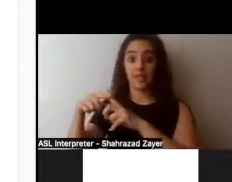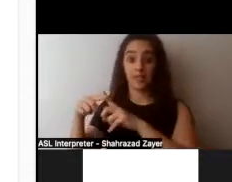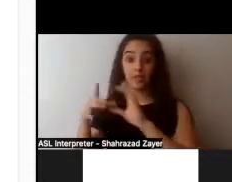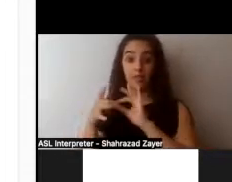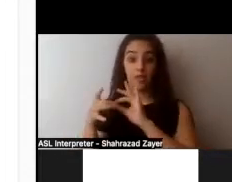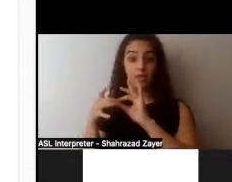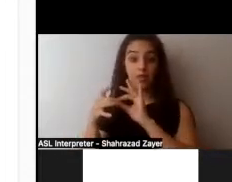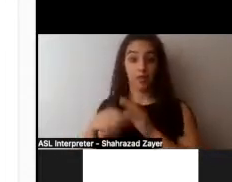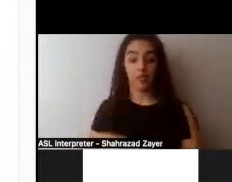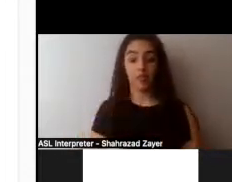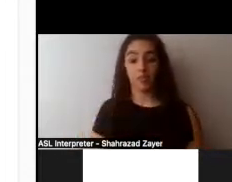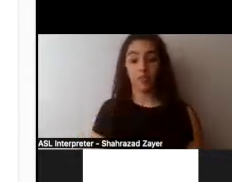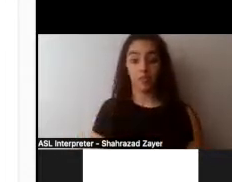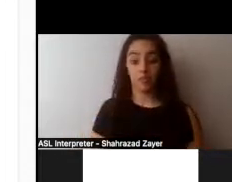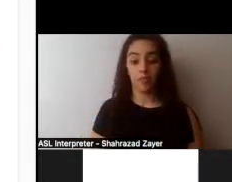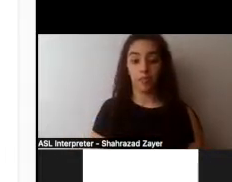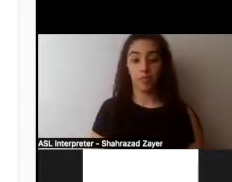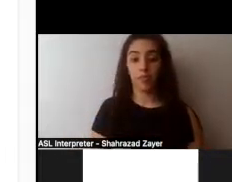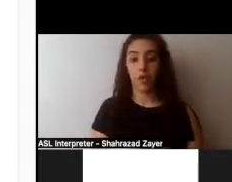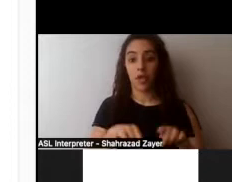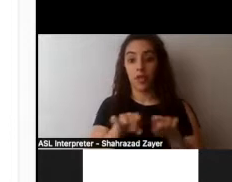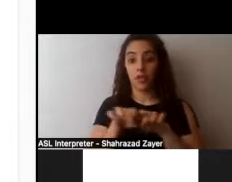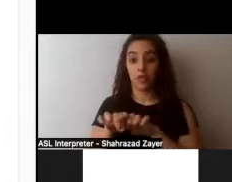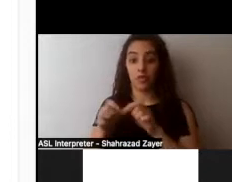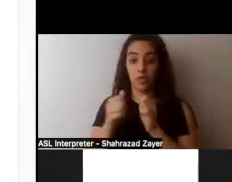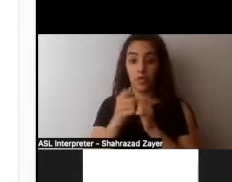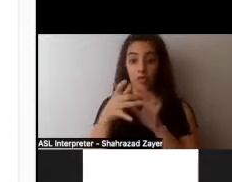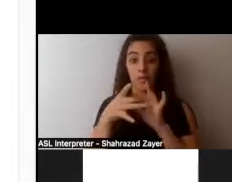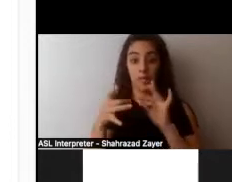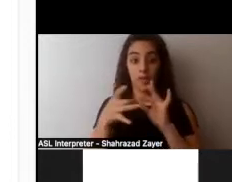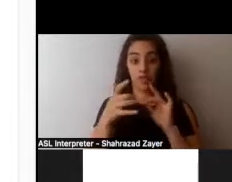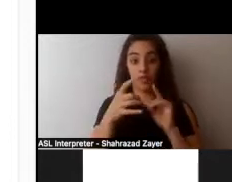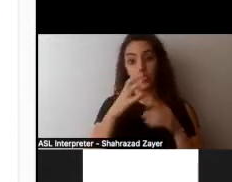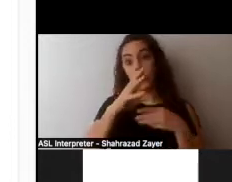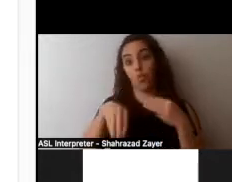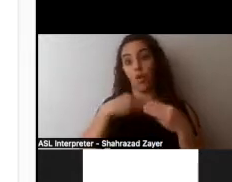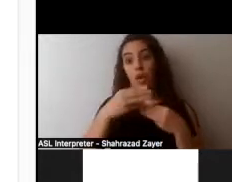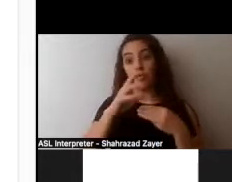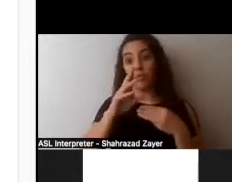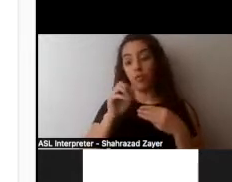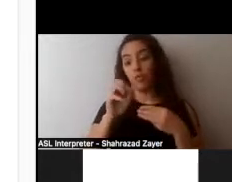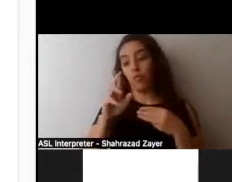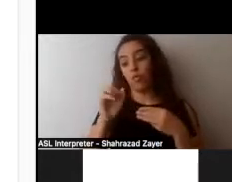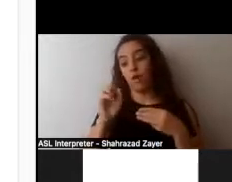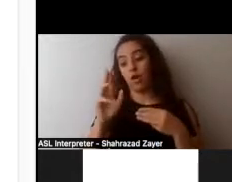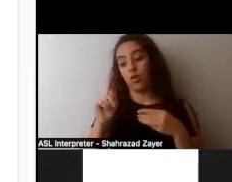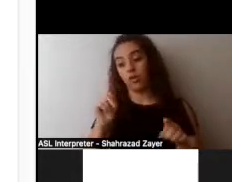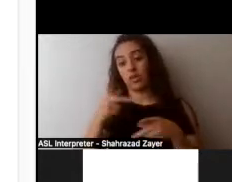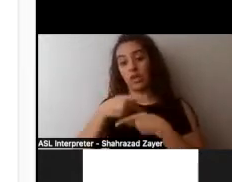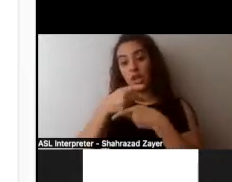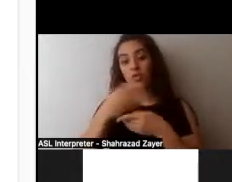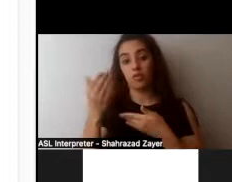the mentioned wraparound care services. As I mentioned, Meals on Wheels helps to also provide social